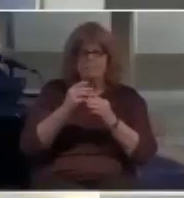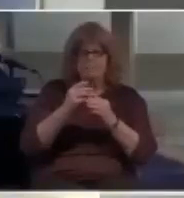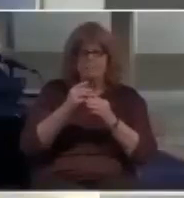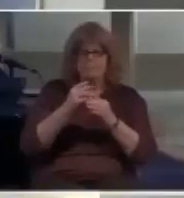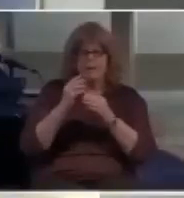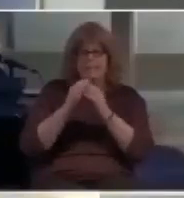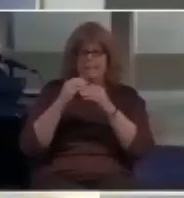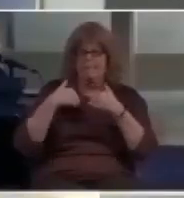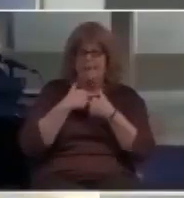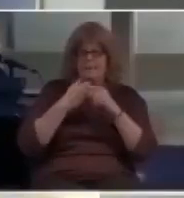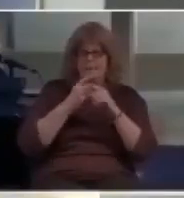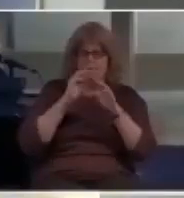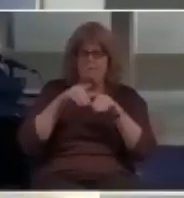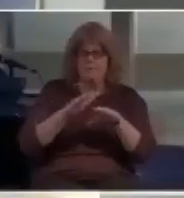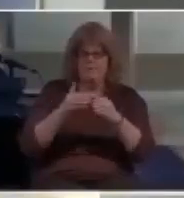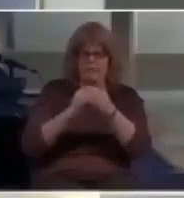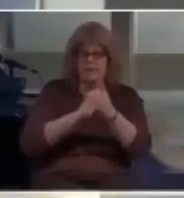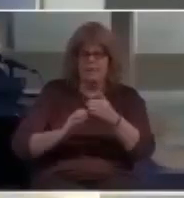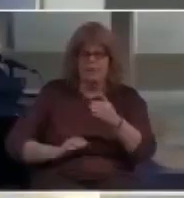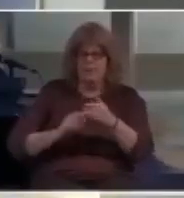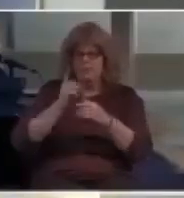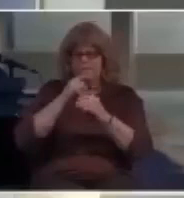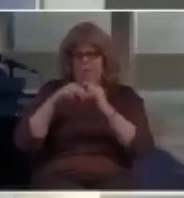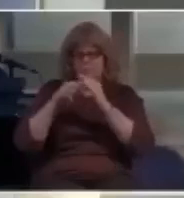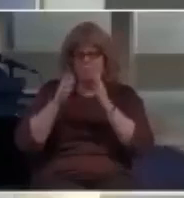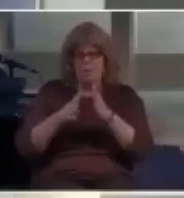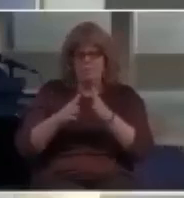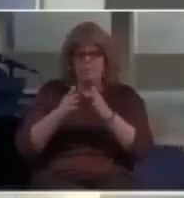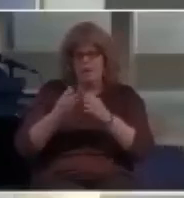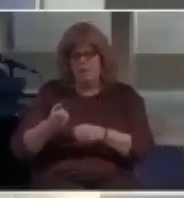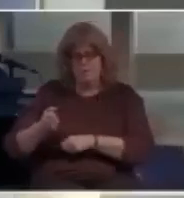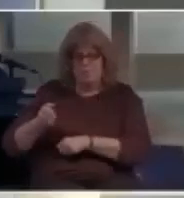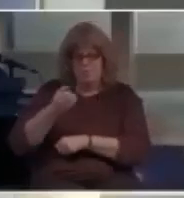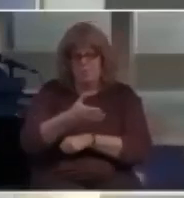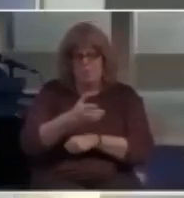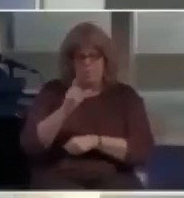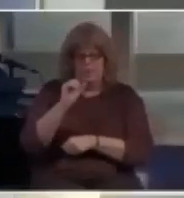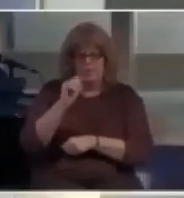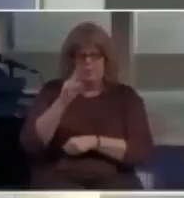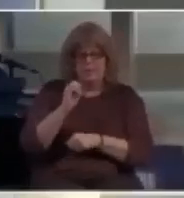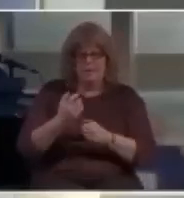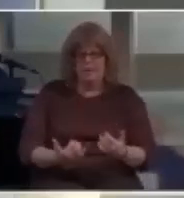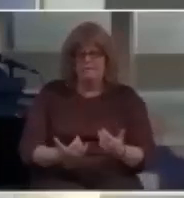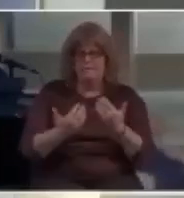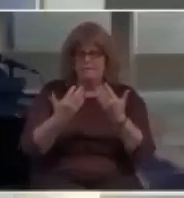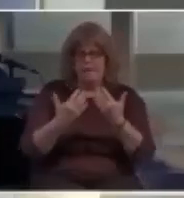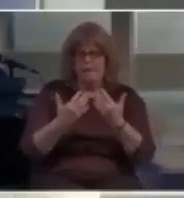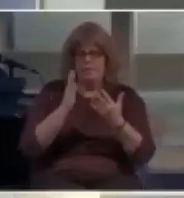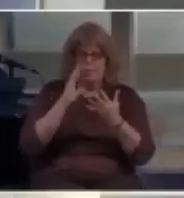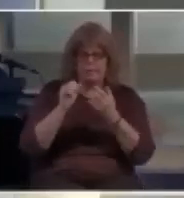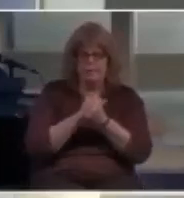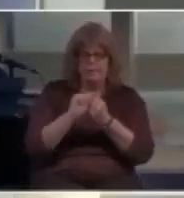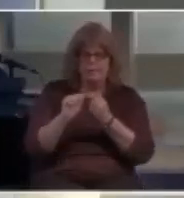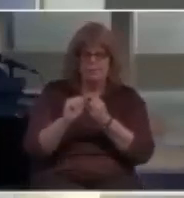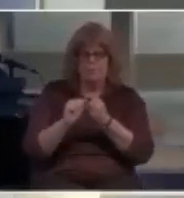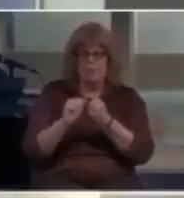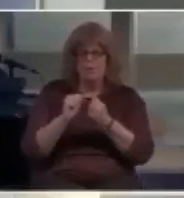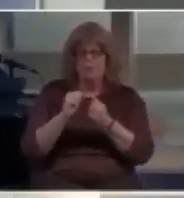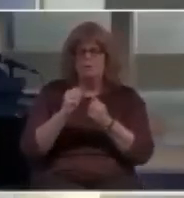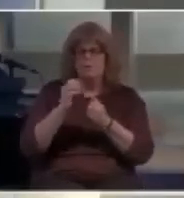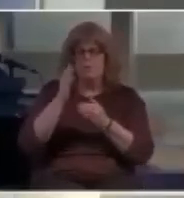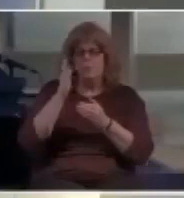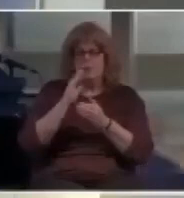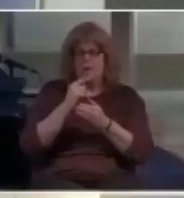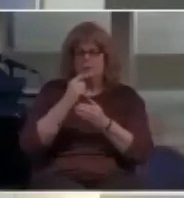we see the beast from the sea, the Antichrist, and the false prophet thrown into the lake of fire, ultimately destroyed. And so what God